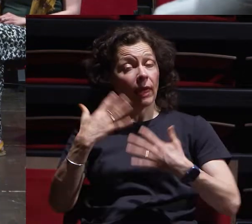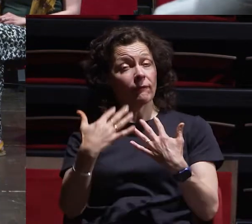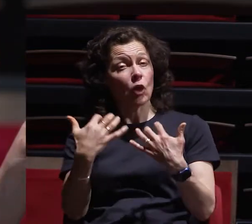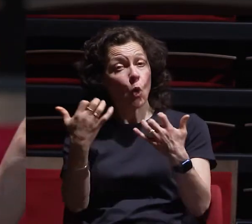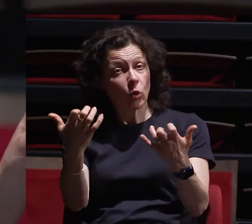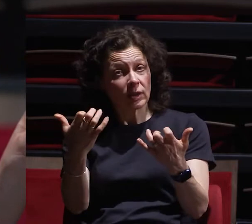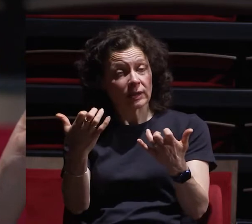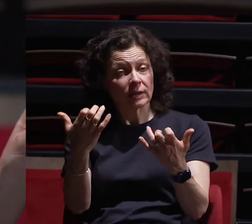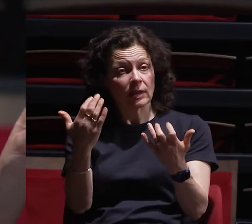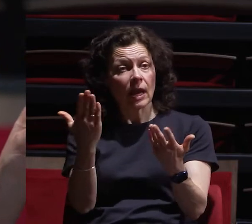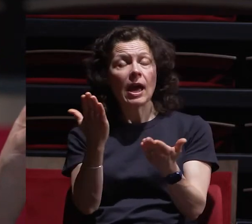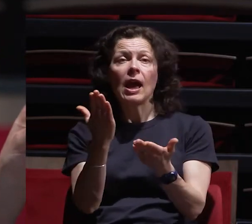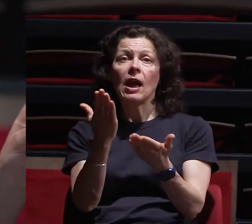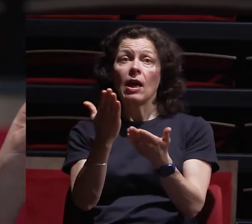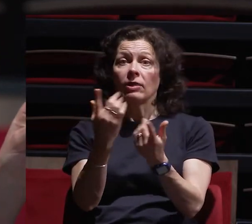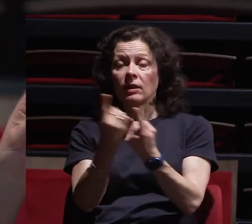emotionally